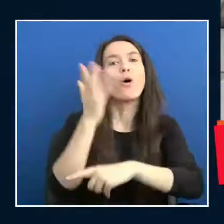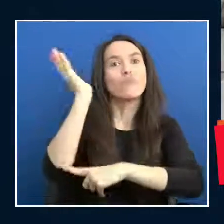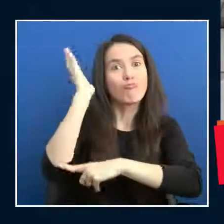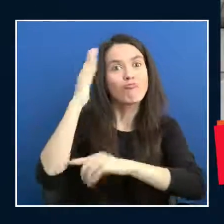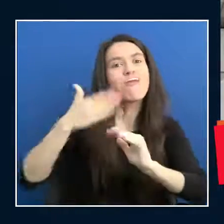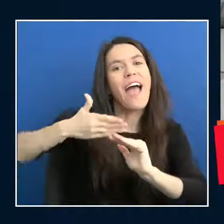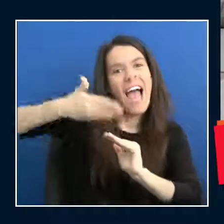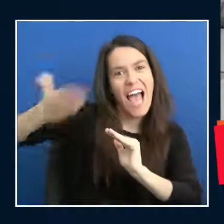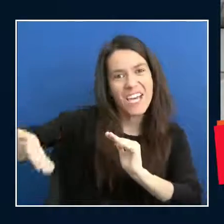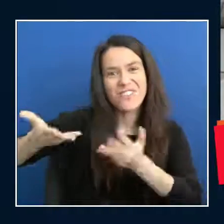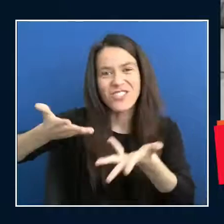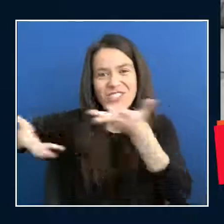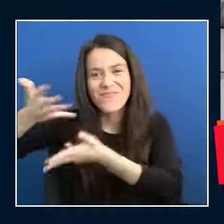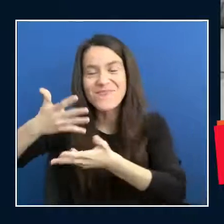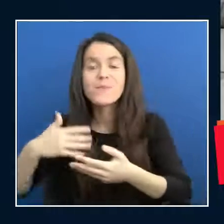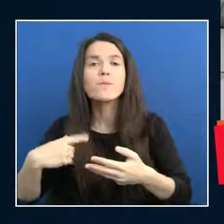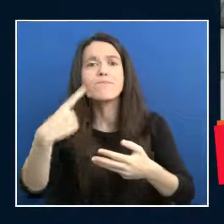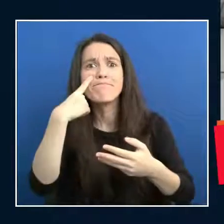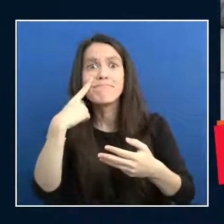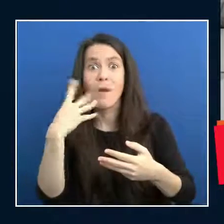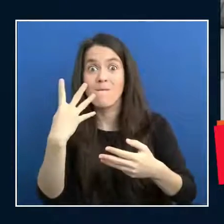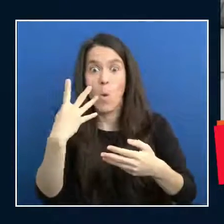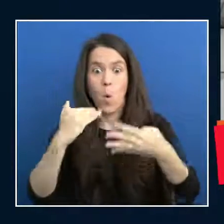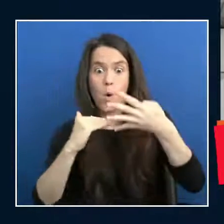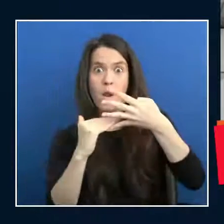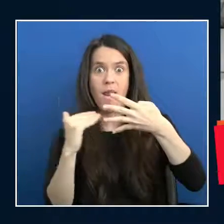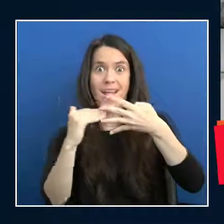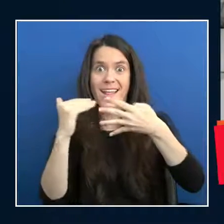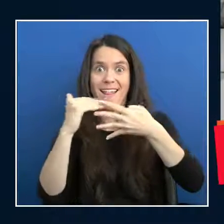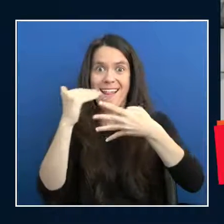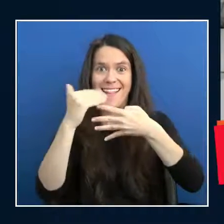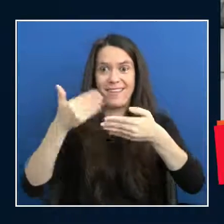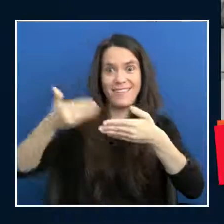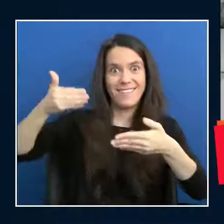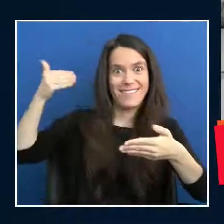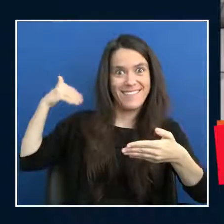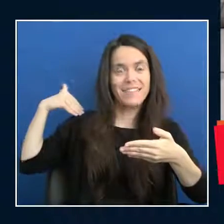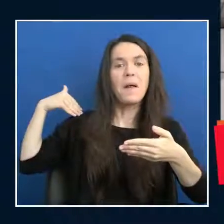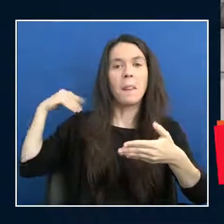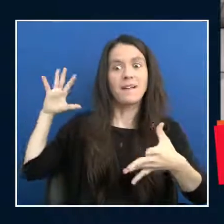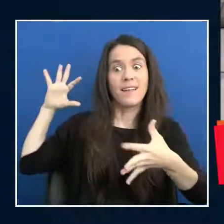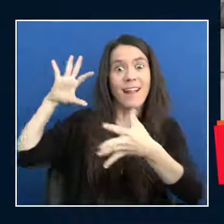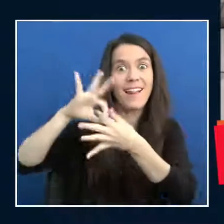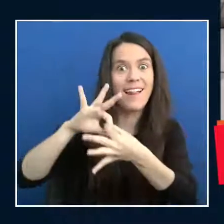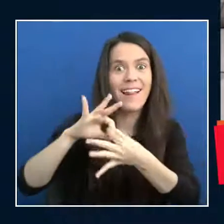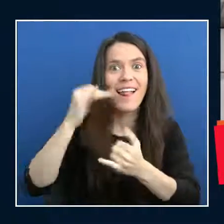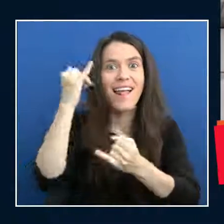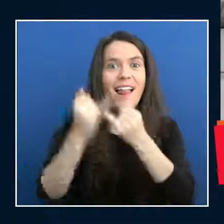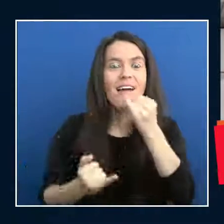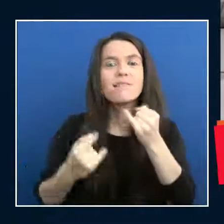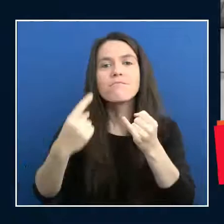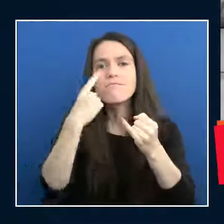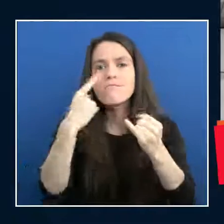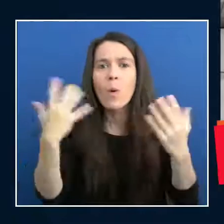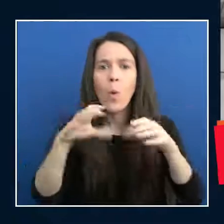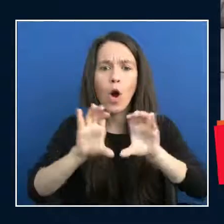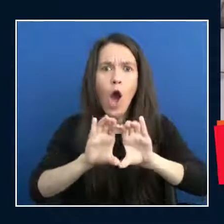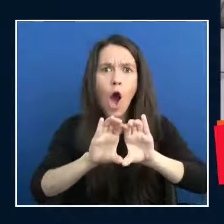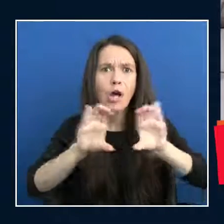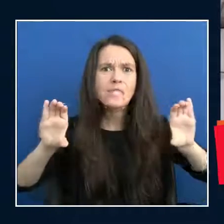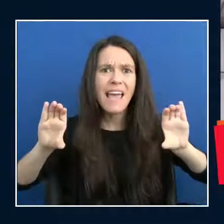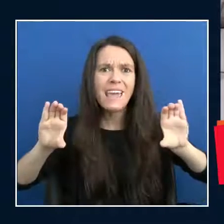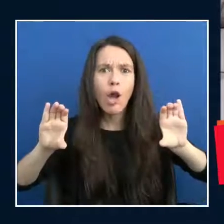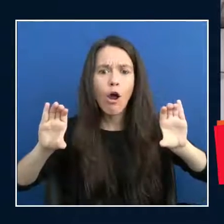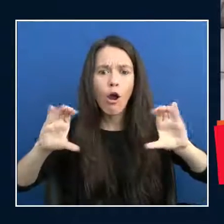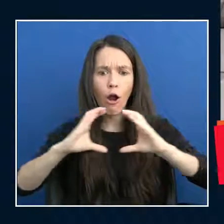we will be diving into Azure, running containers on Microsoft Azure with Microsoft Cloud Advocate Sandra Ahlgrimm. And